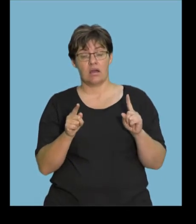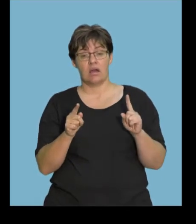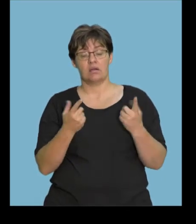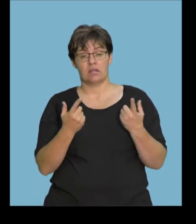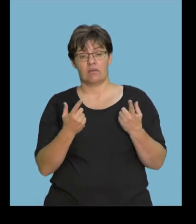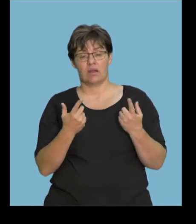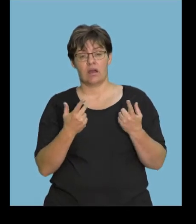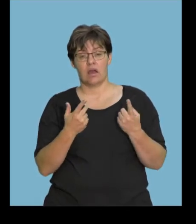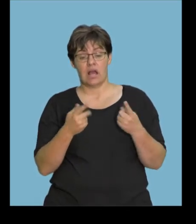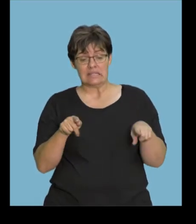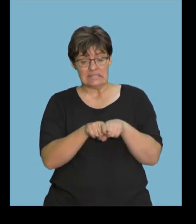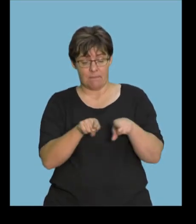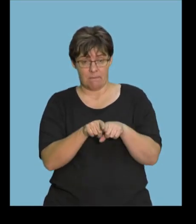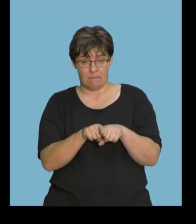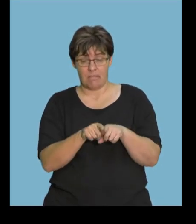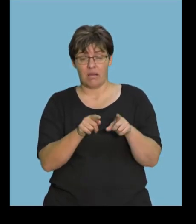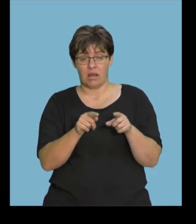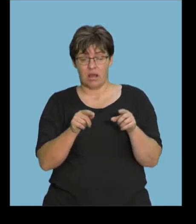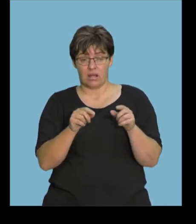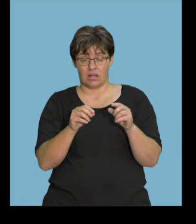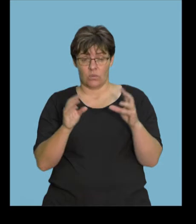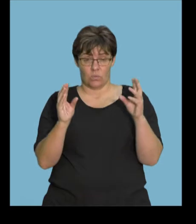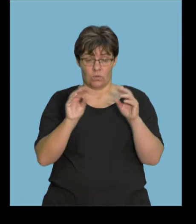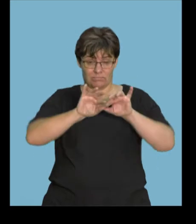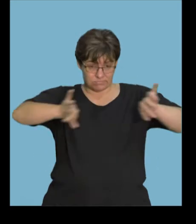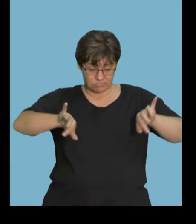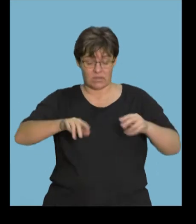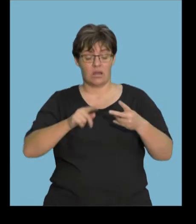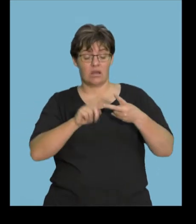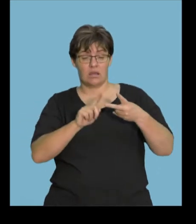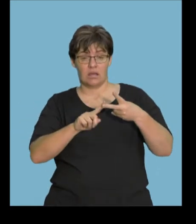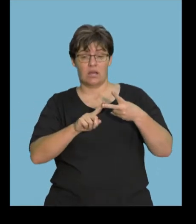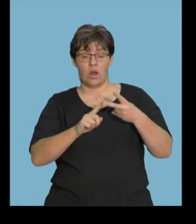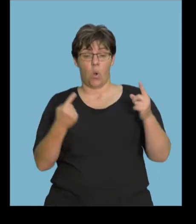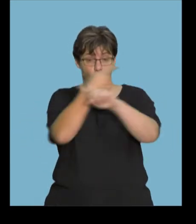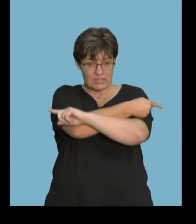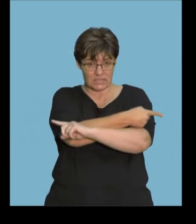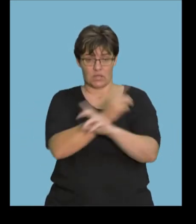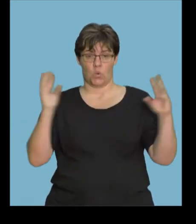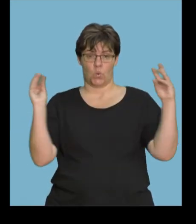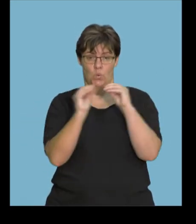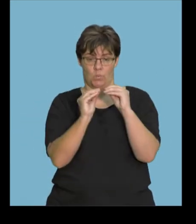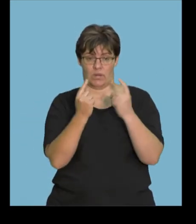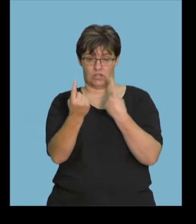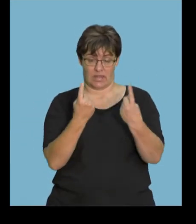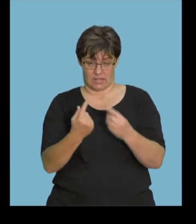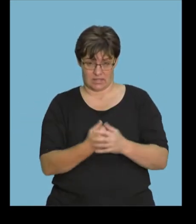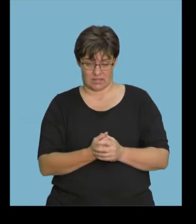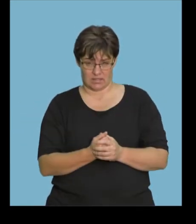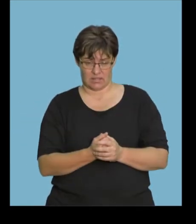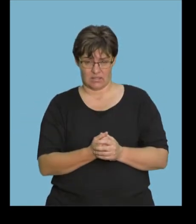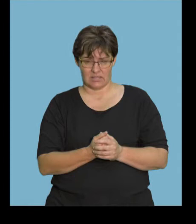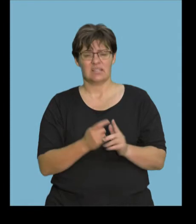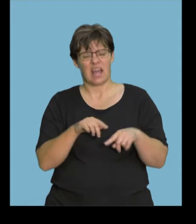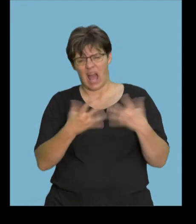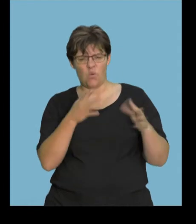While at the same time, we're saying opposite or unlike poles, they tend to attract each other. So this is